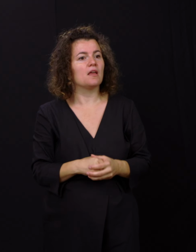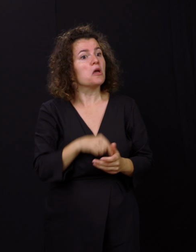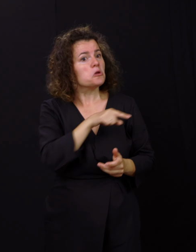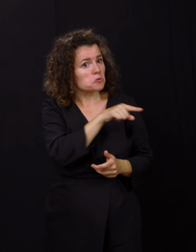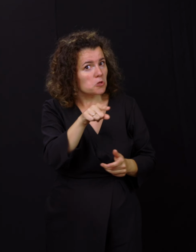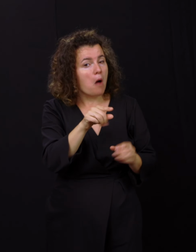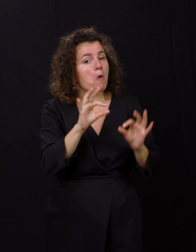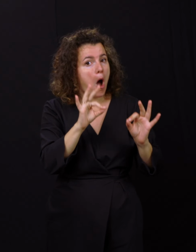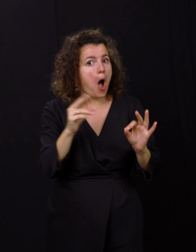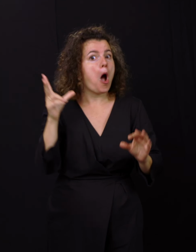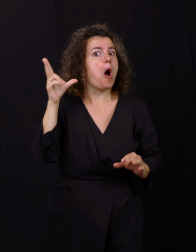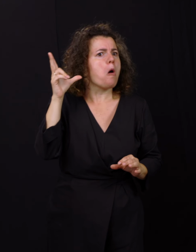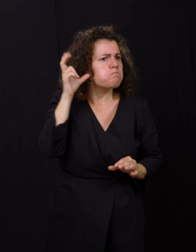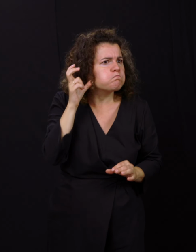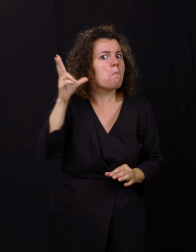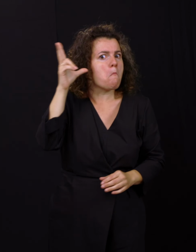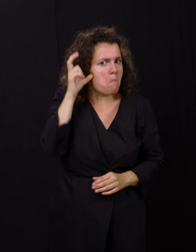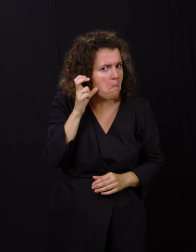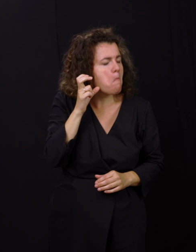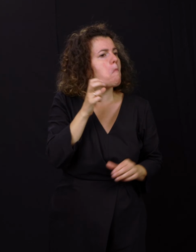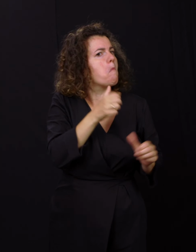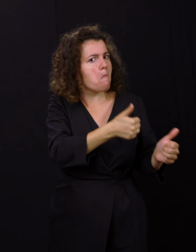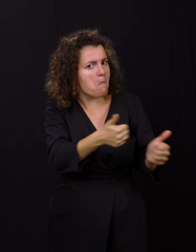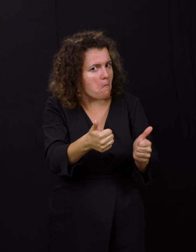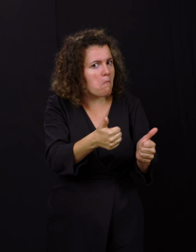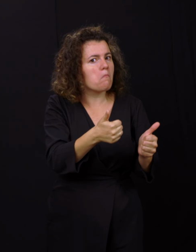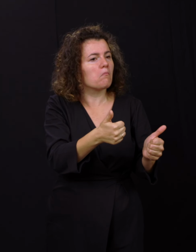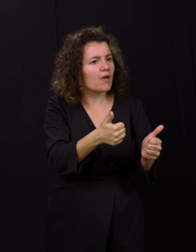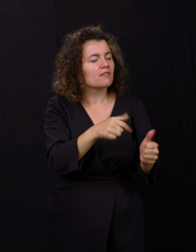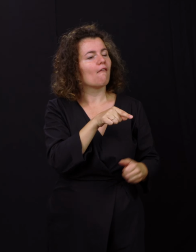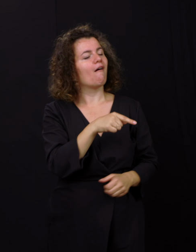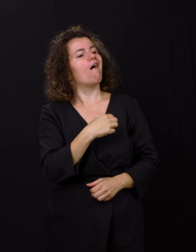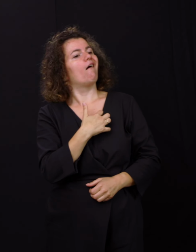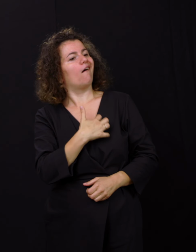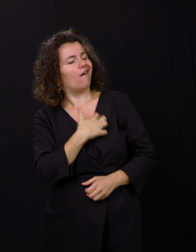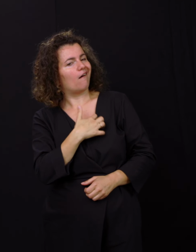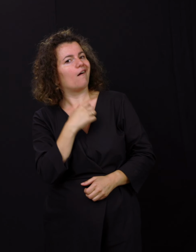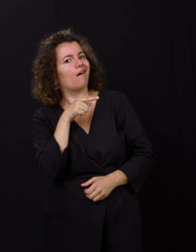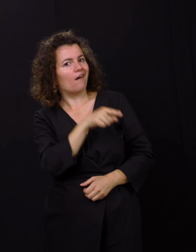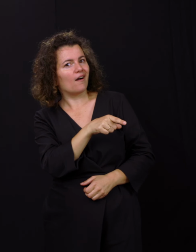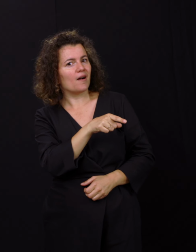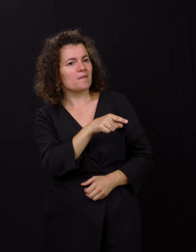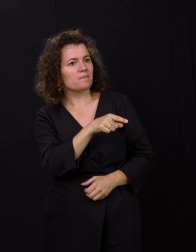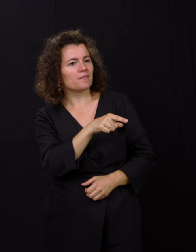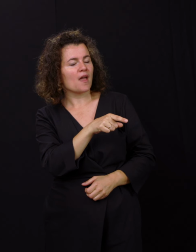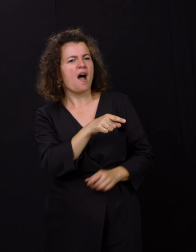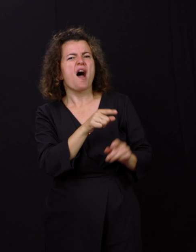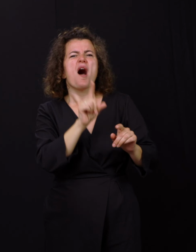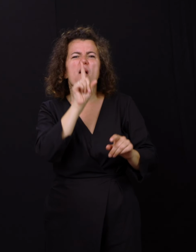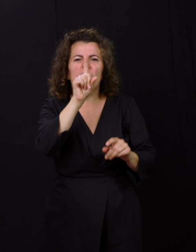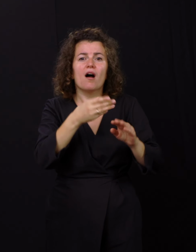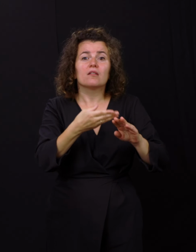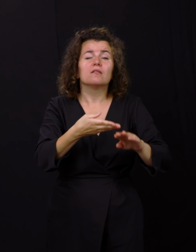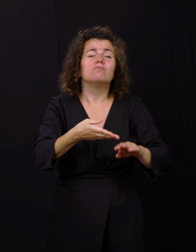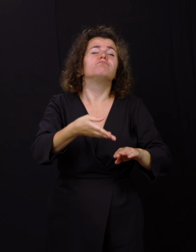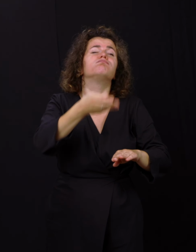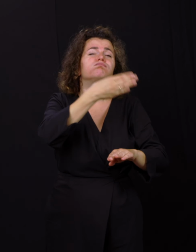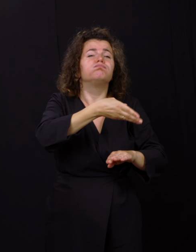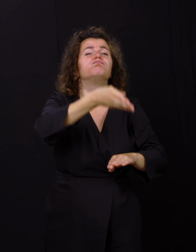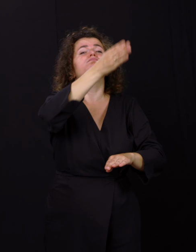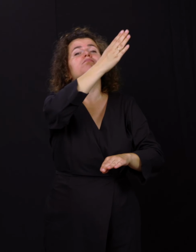well. And comparing that with patients who were from the previous generation, before the cochlear implant